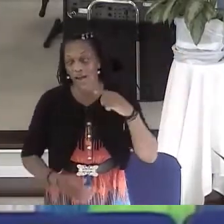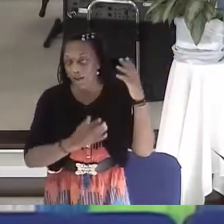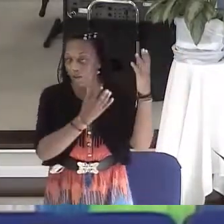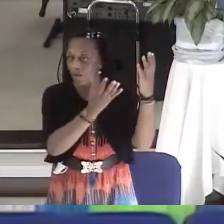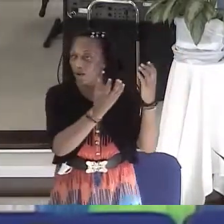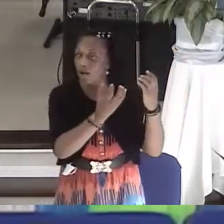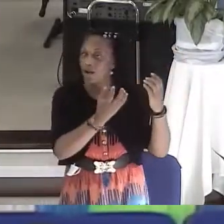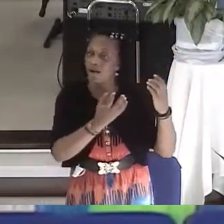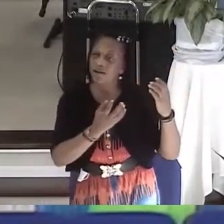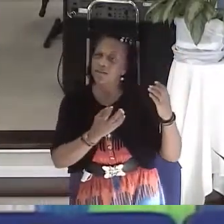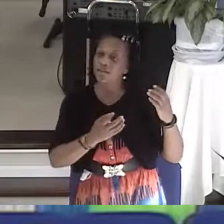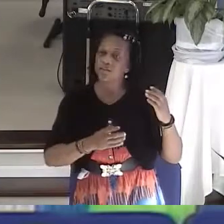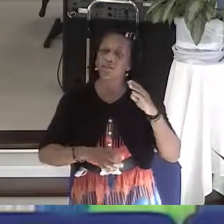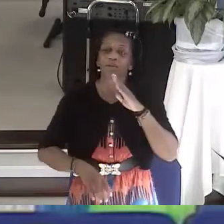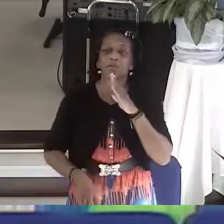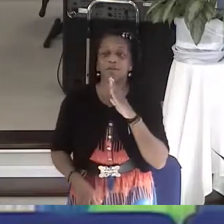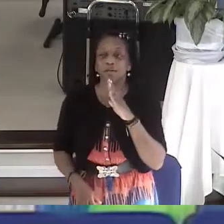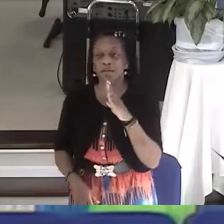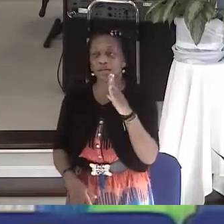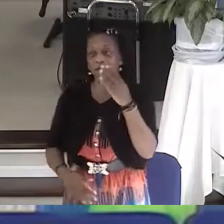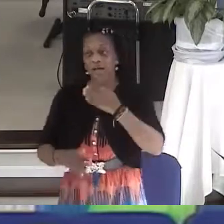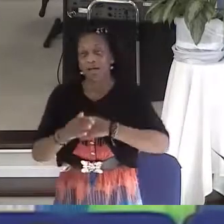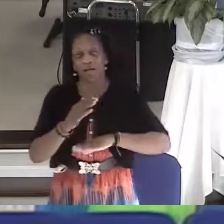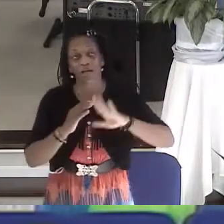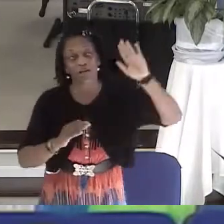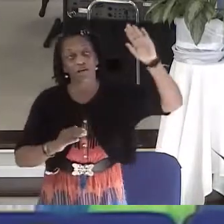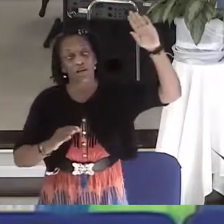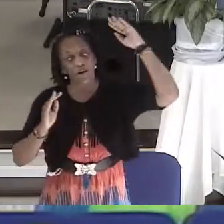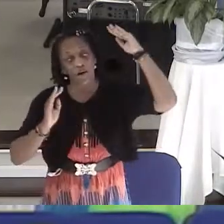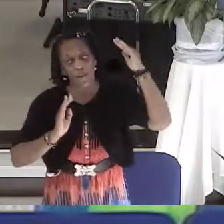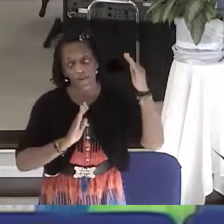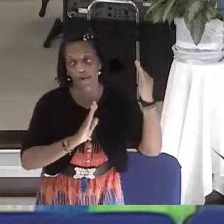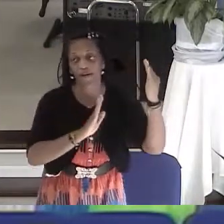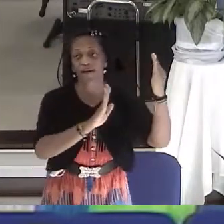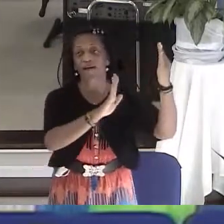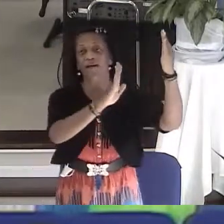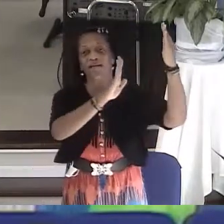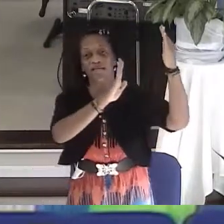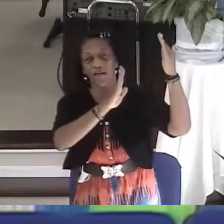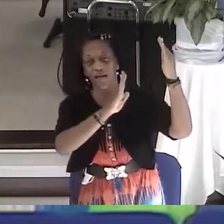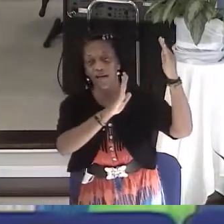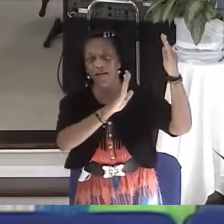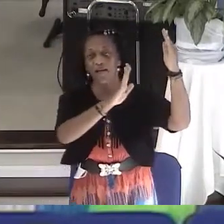And I long to be in your